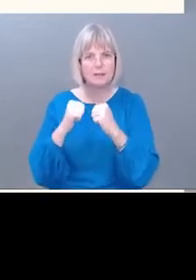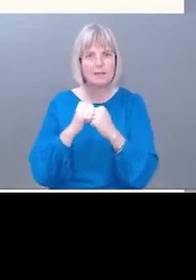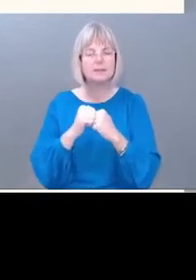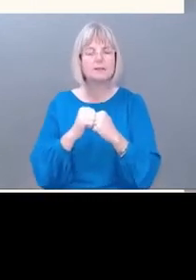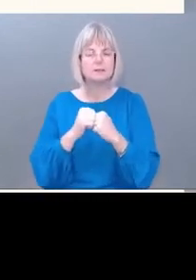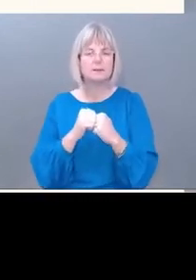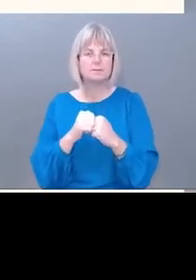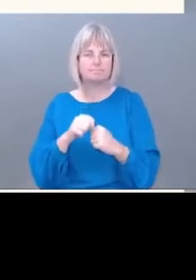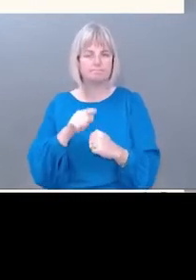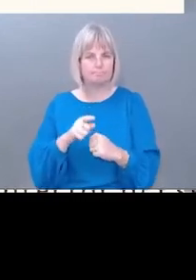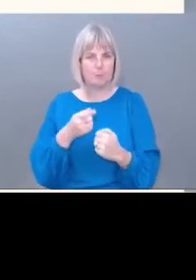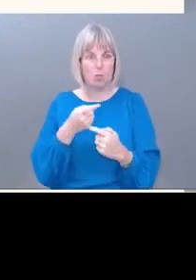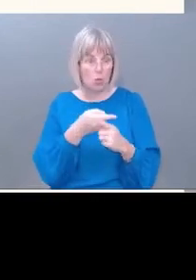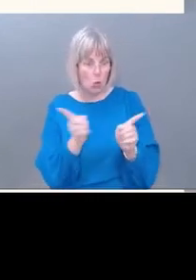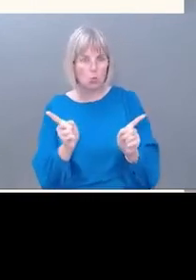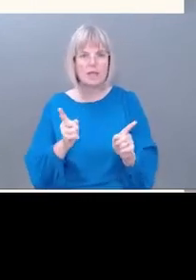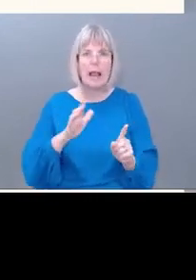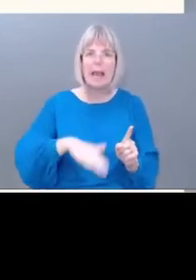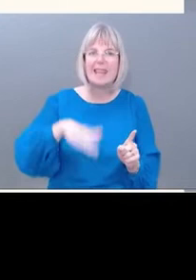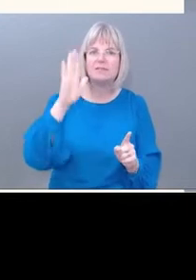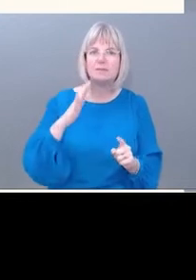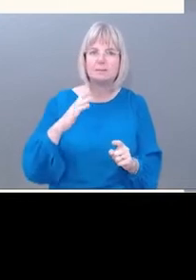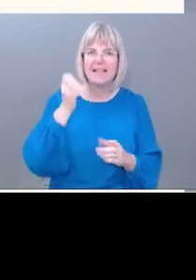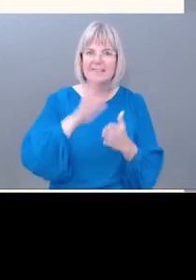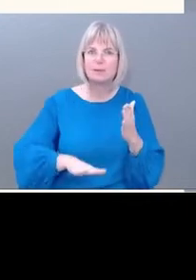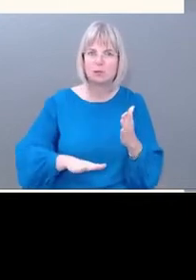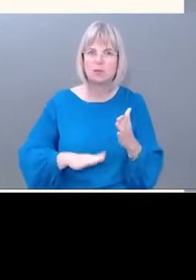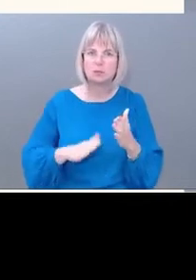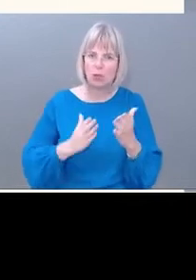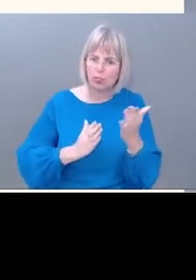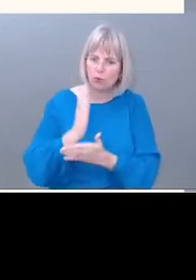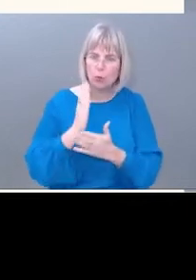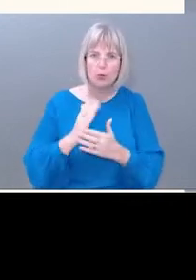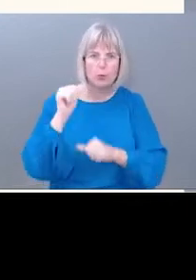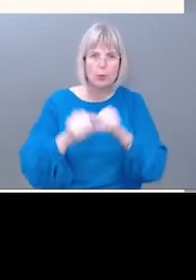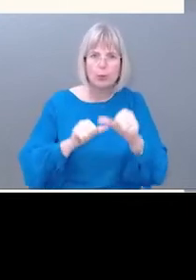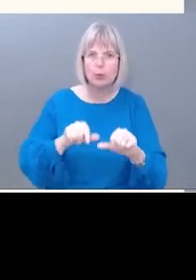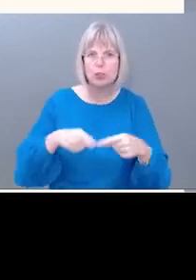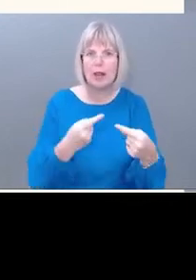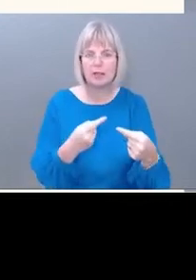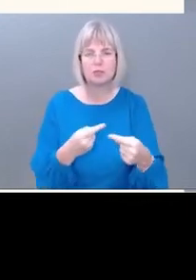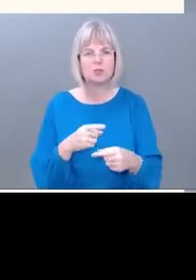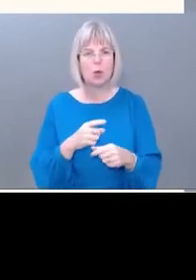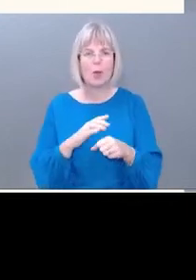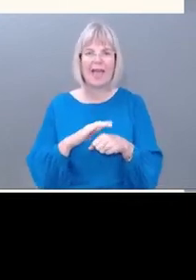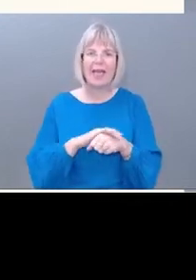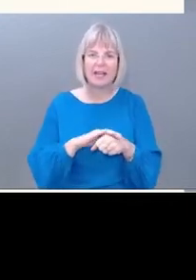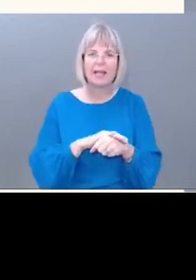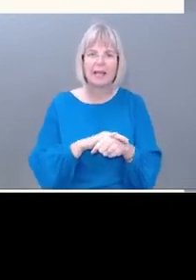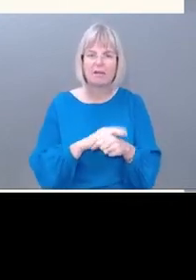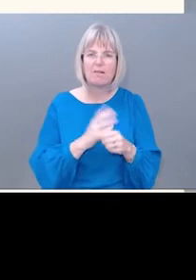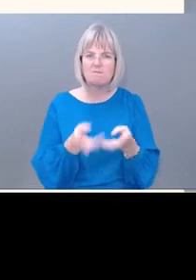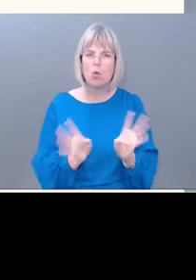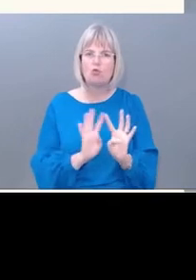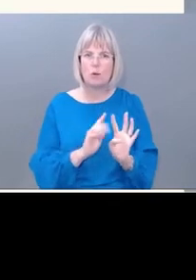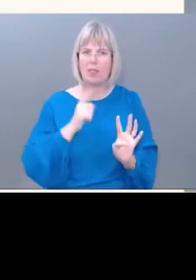lived experience of working through these challenges. So the Ethnic Minority Forum, PPT, Ethnic Minority Forum, has been really